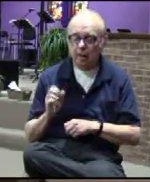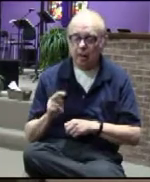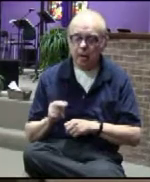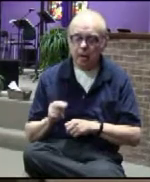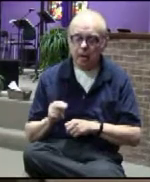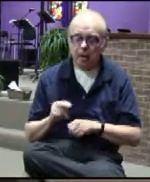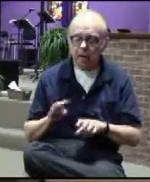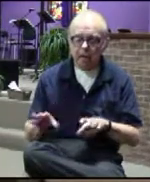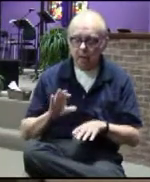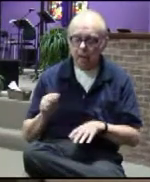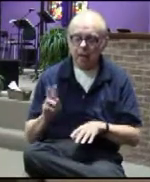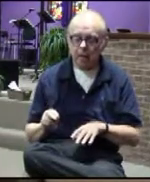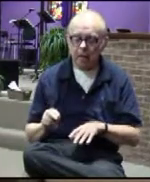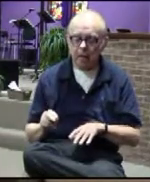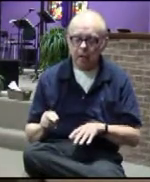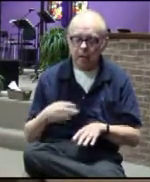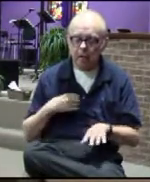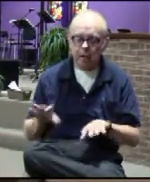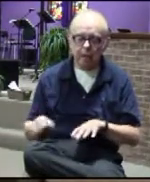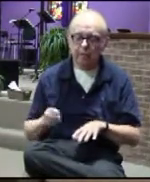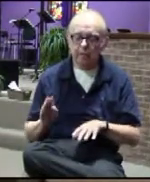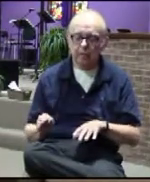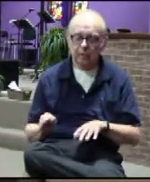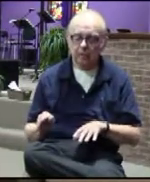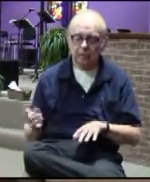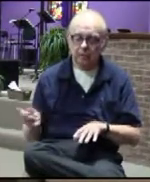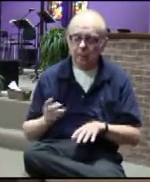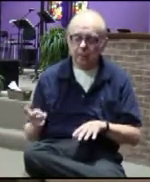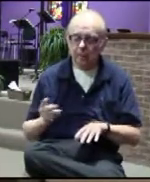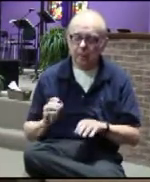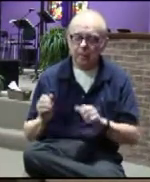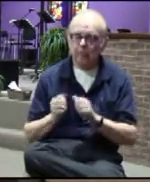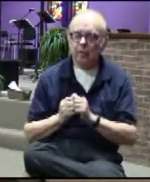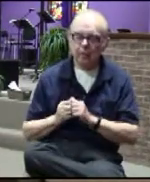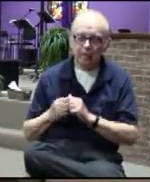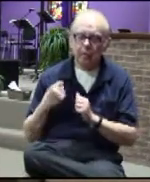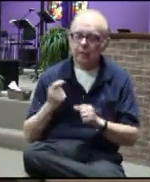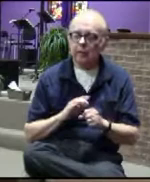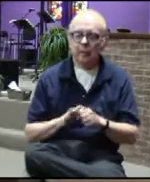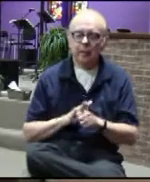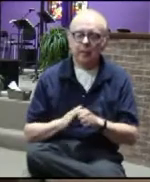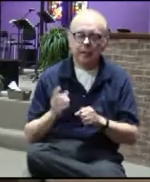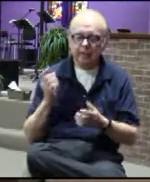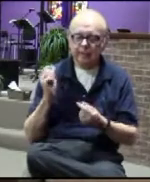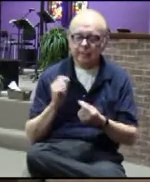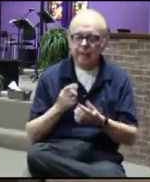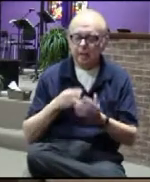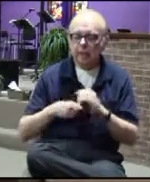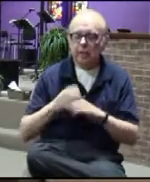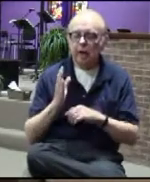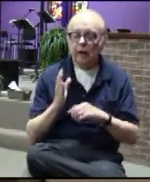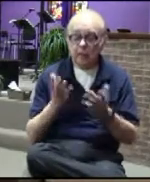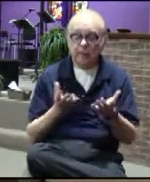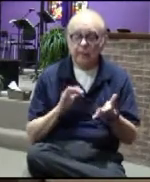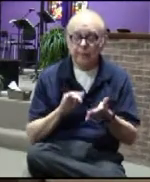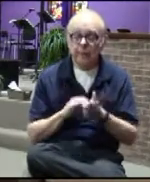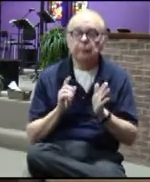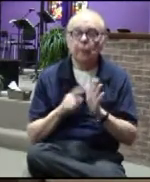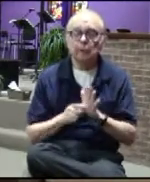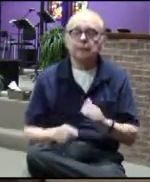do your job I'll do my job and both of us together will fulfill exactly what God had planned for this moment